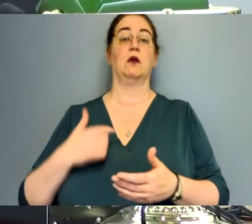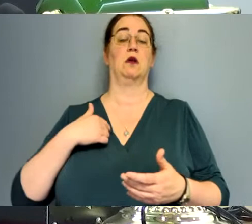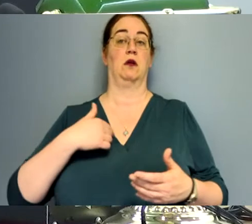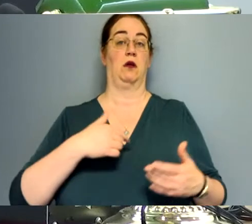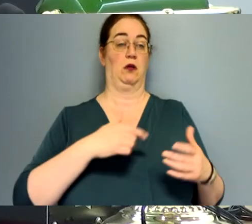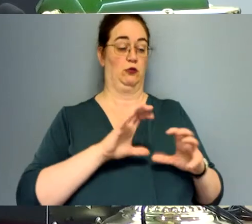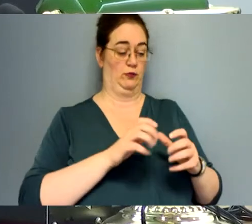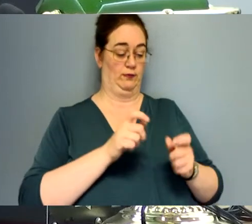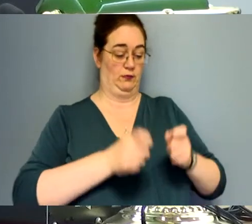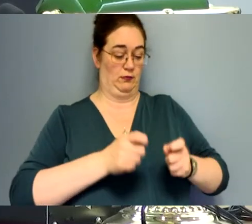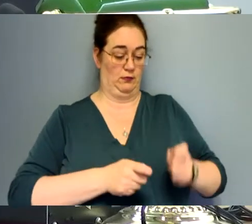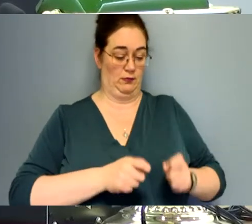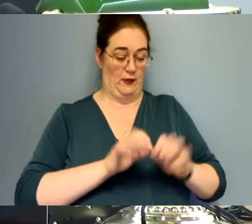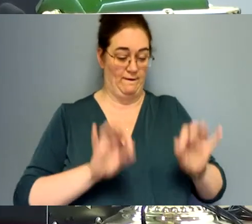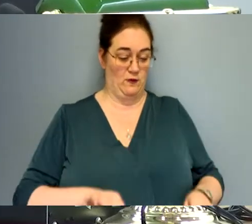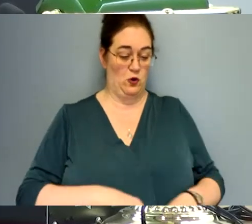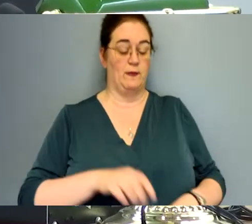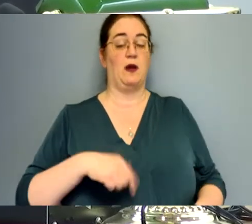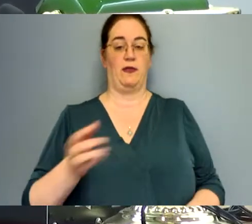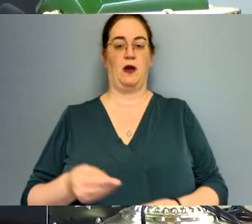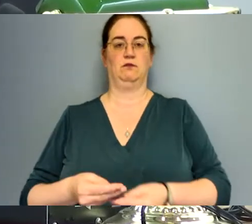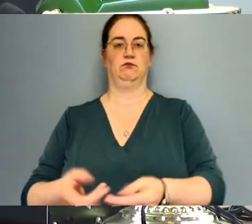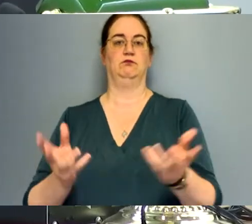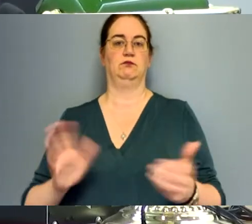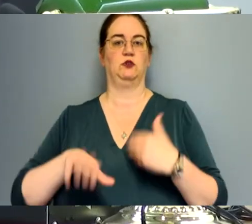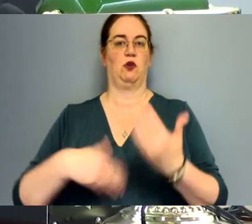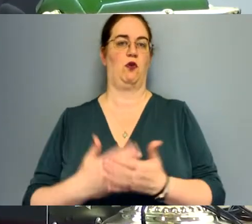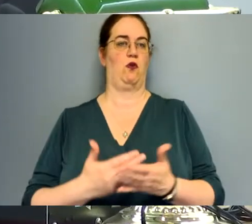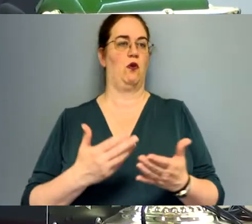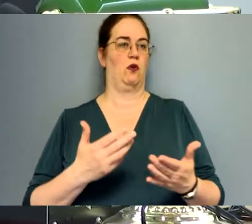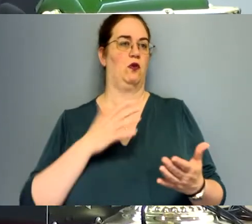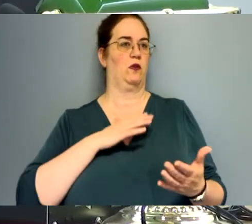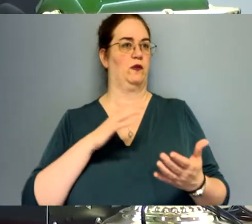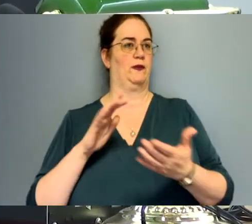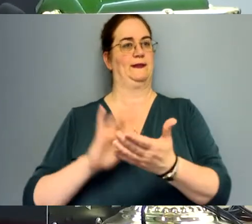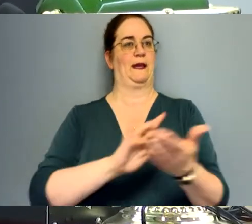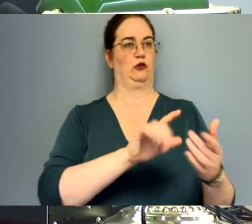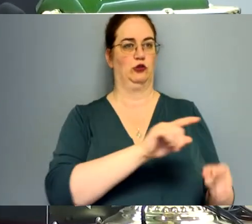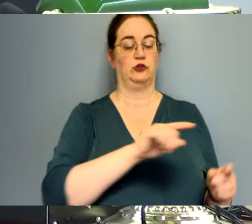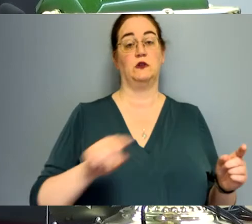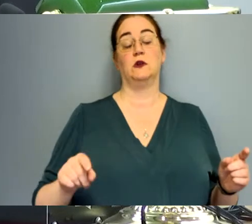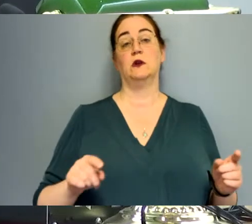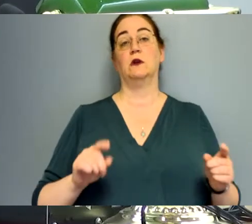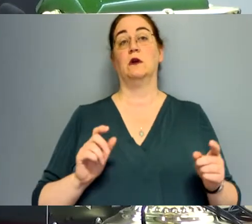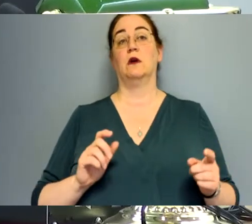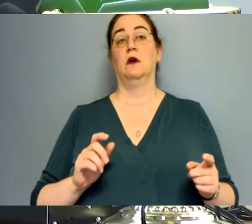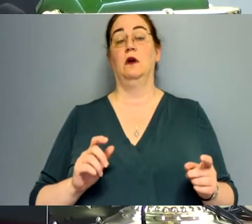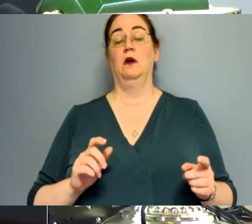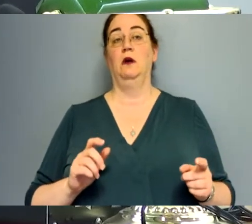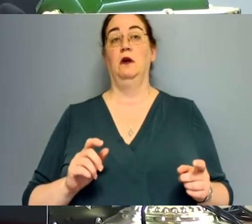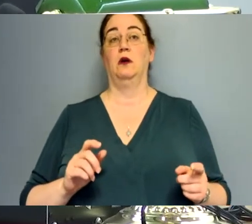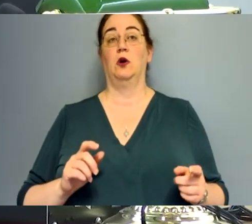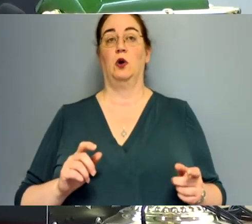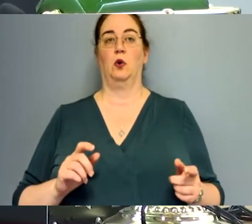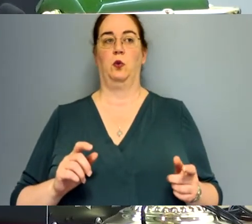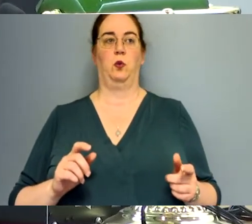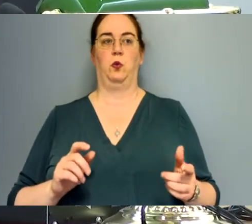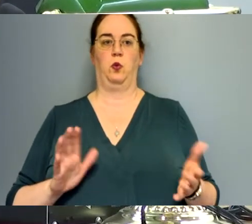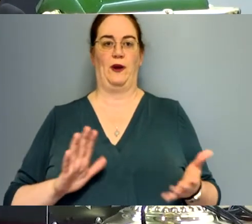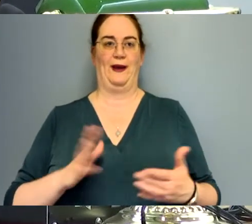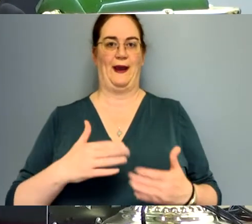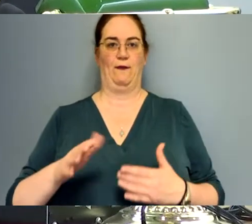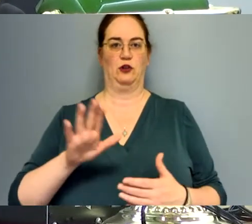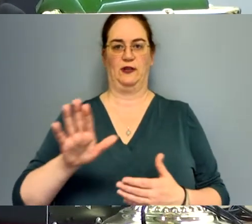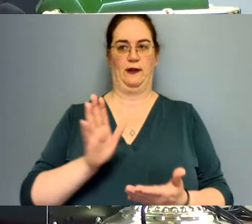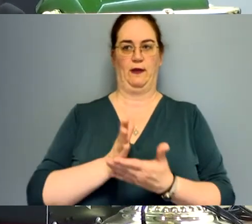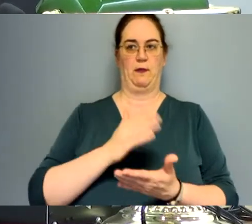adjusted the form, and then gave it out to all of the senior centers. So whether or not whatever's in the budget you got from